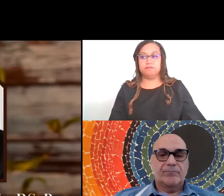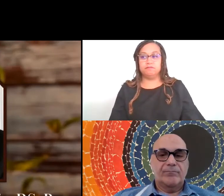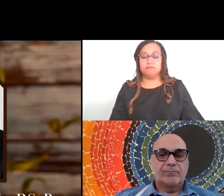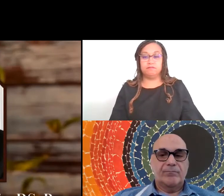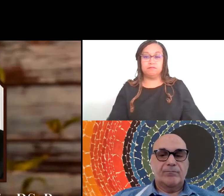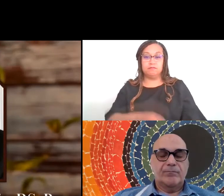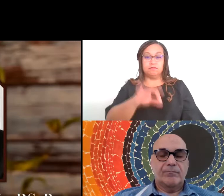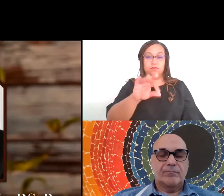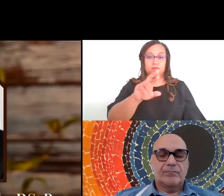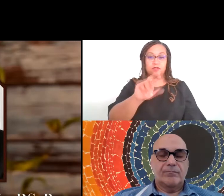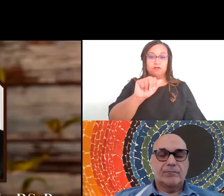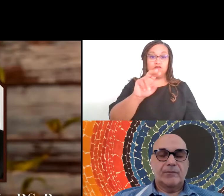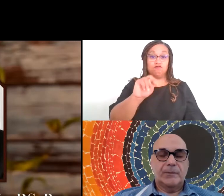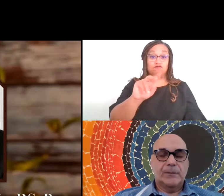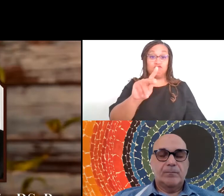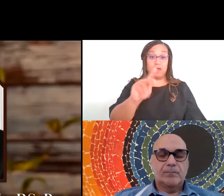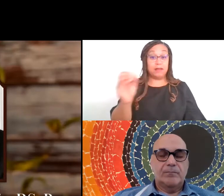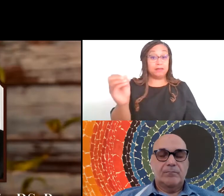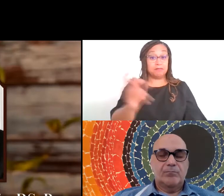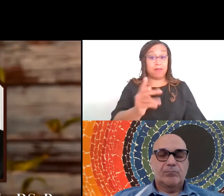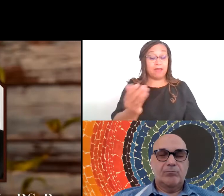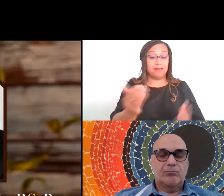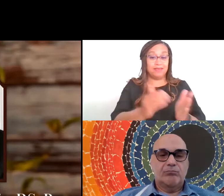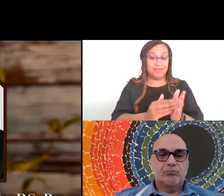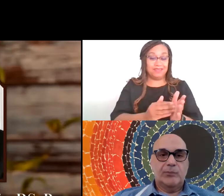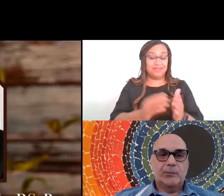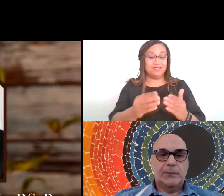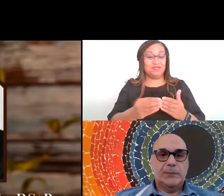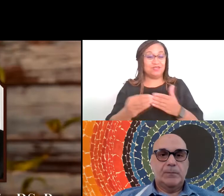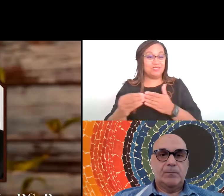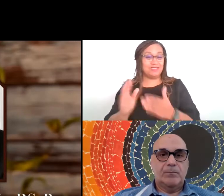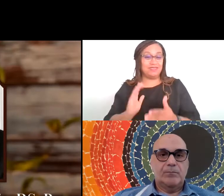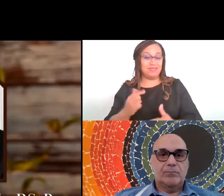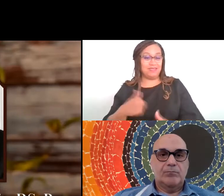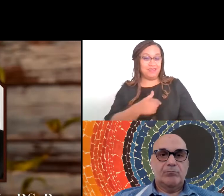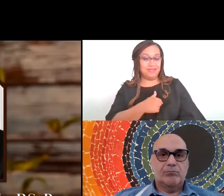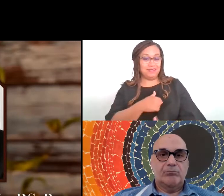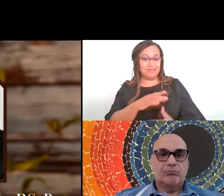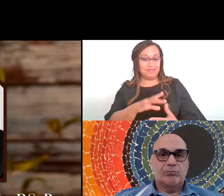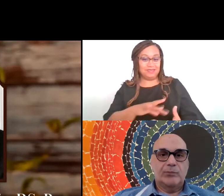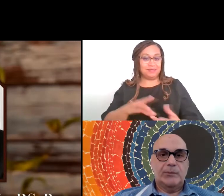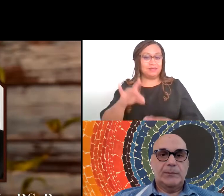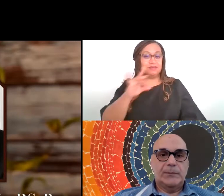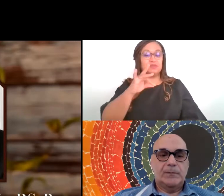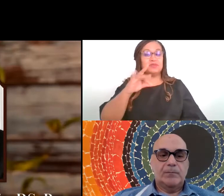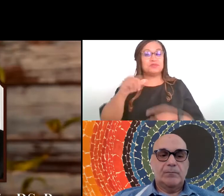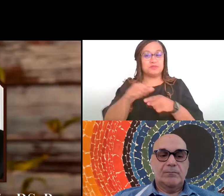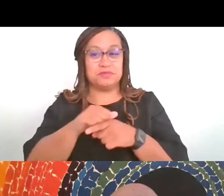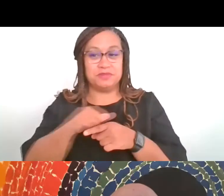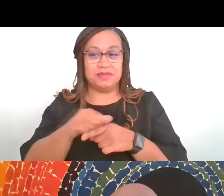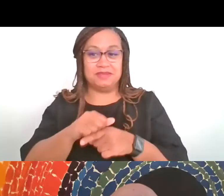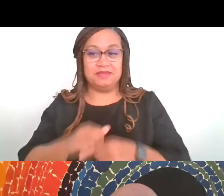Frank now returns to lead us in a spiritual practice.